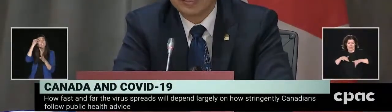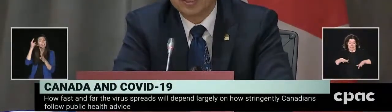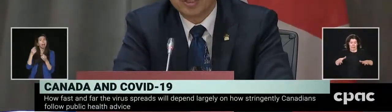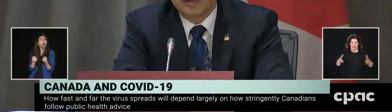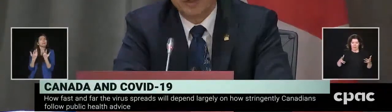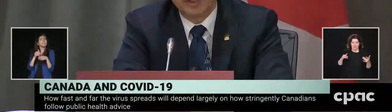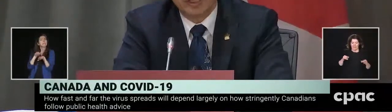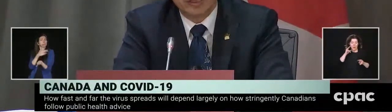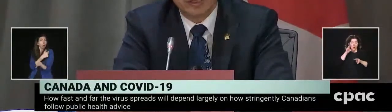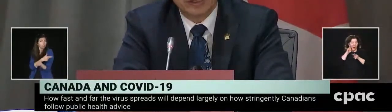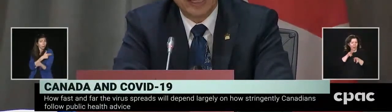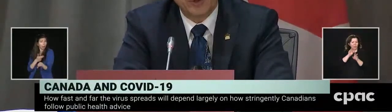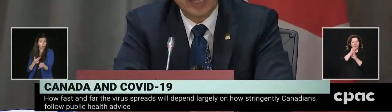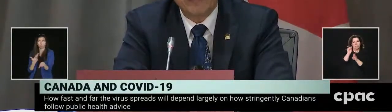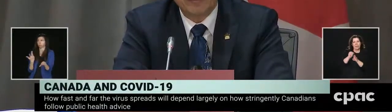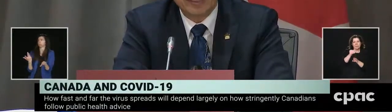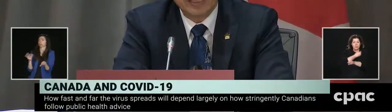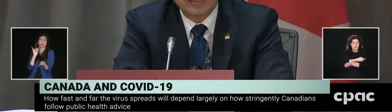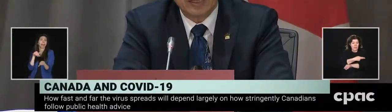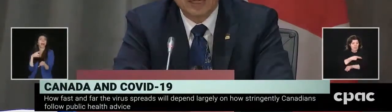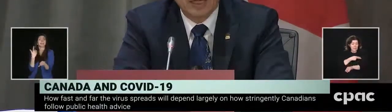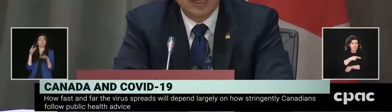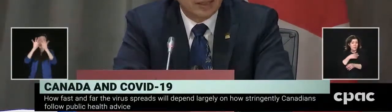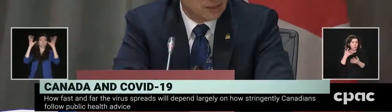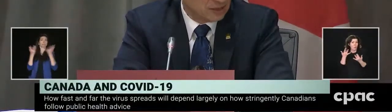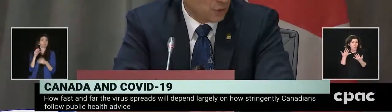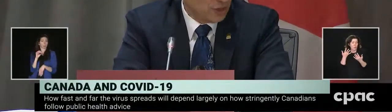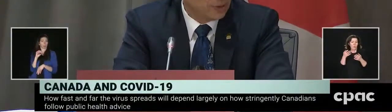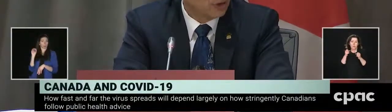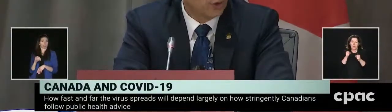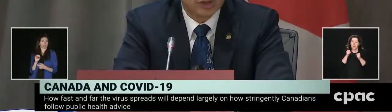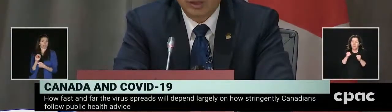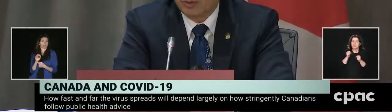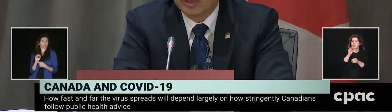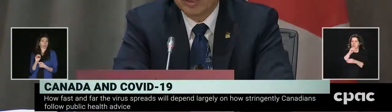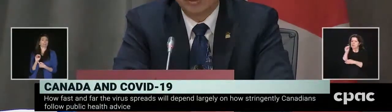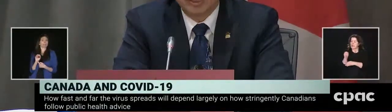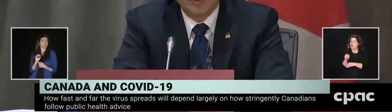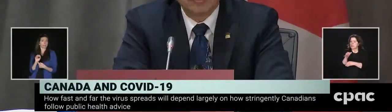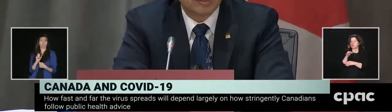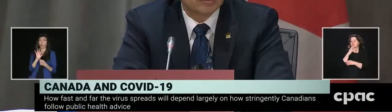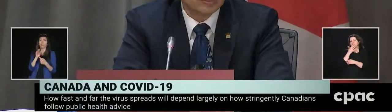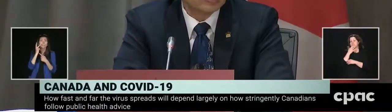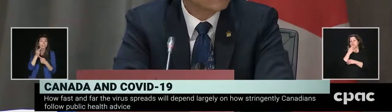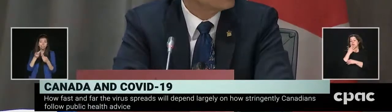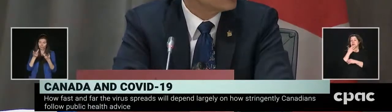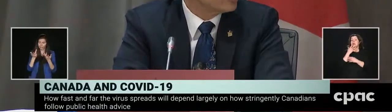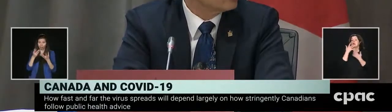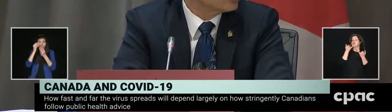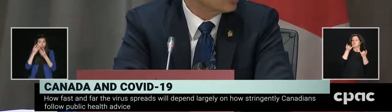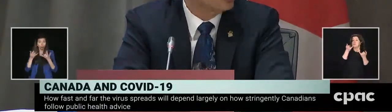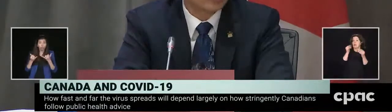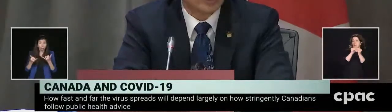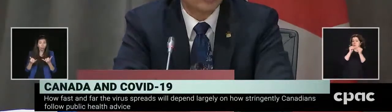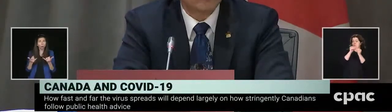certain percentage. If you look at the data we have to date, it's quite a bit lower. I would certainly about 6-7% or so is a kind